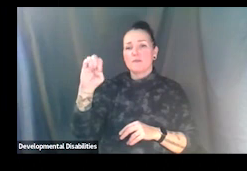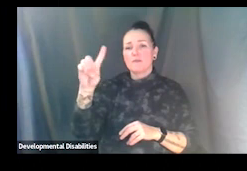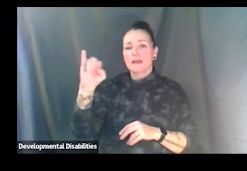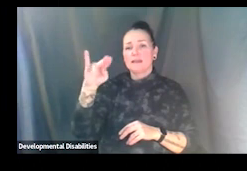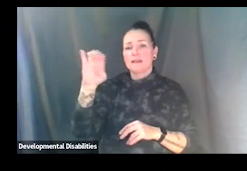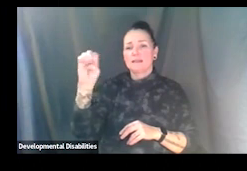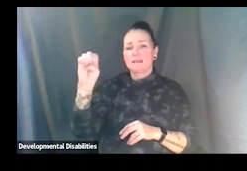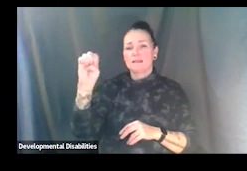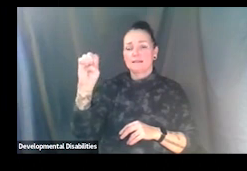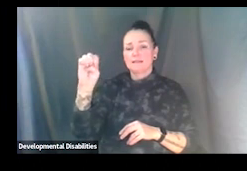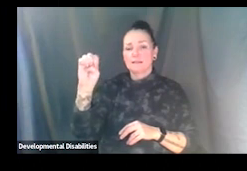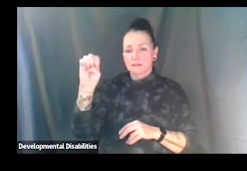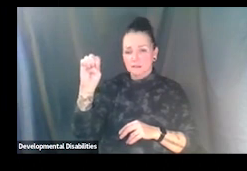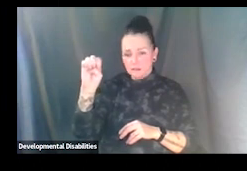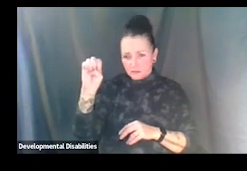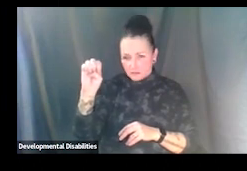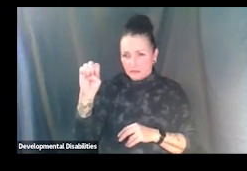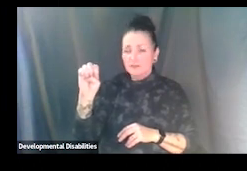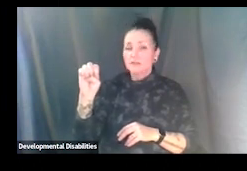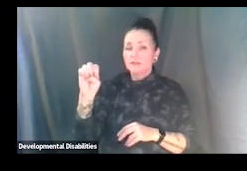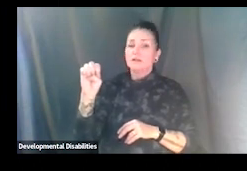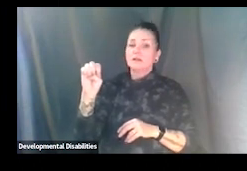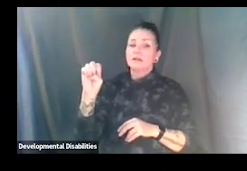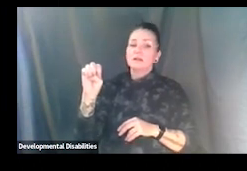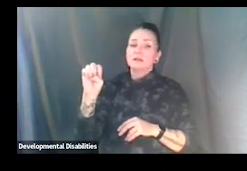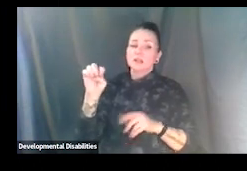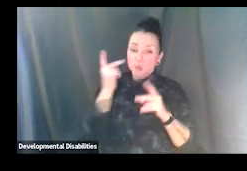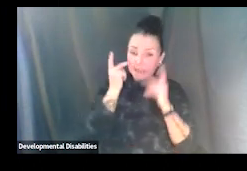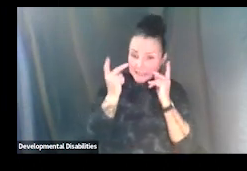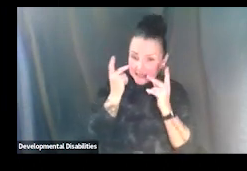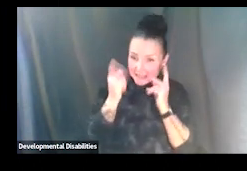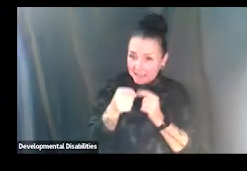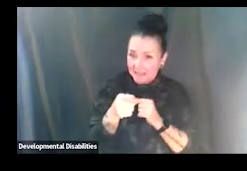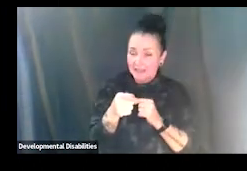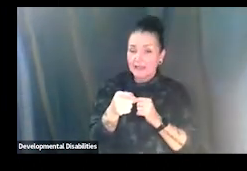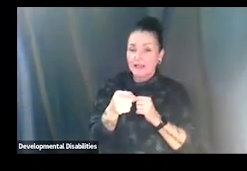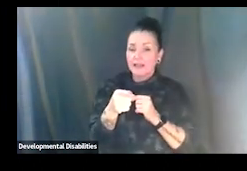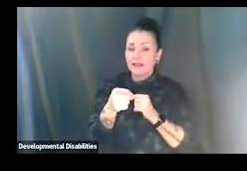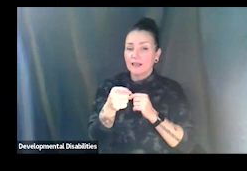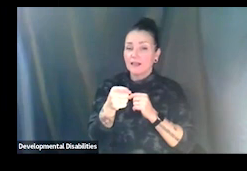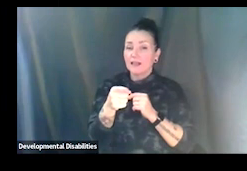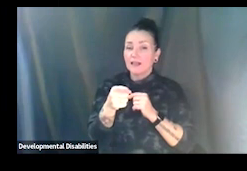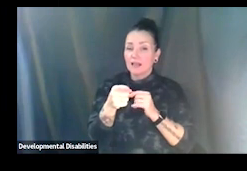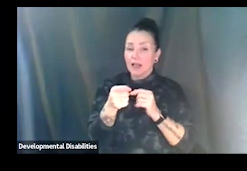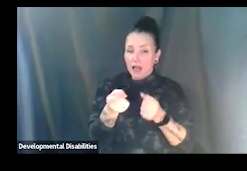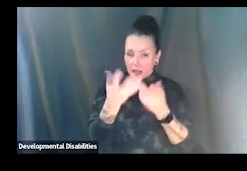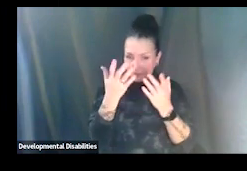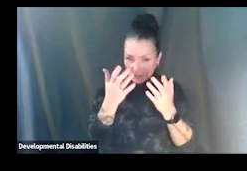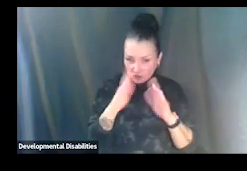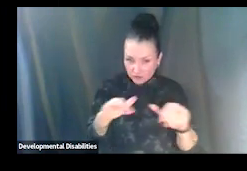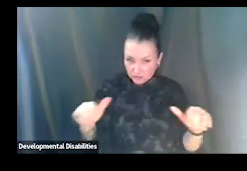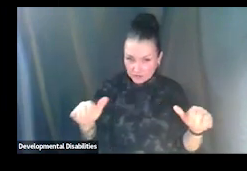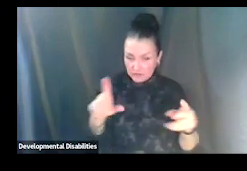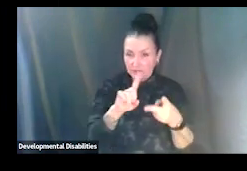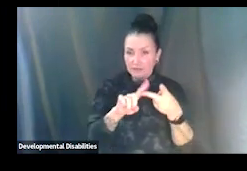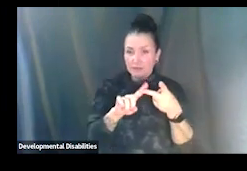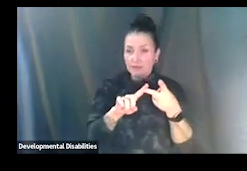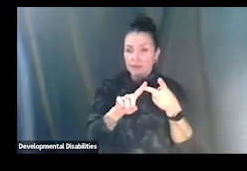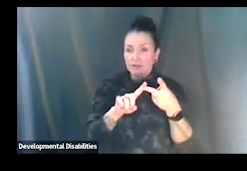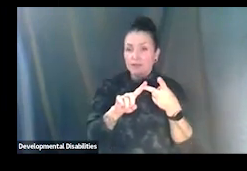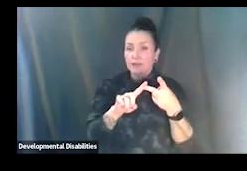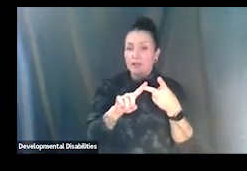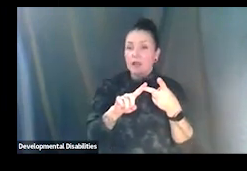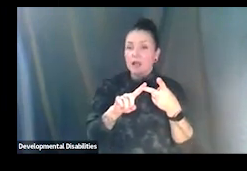people with autism, obviously with the population, and they had to have a minimum level of aggressive behavior as rated on the aberrant